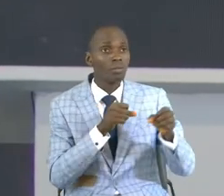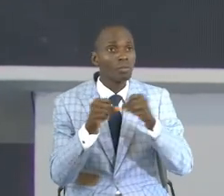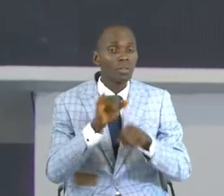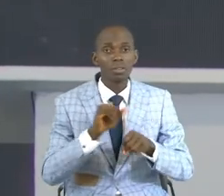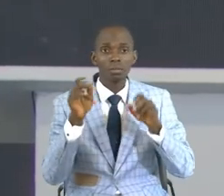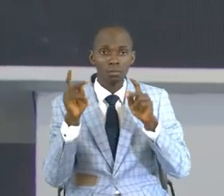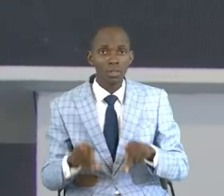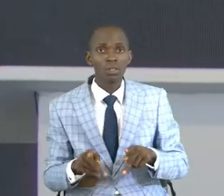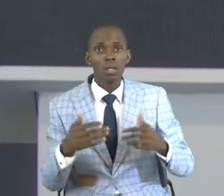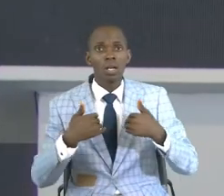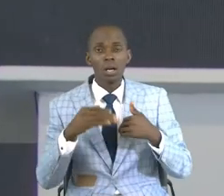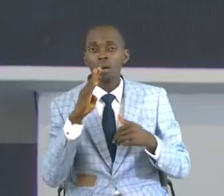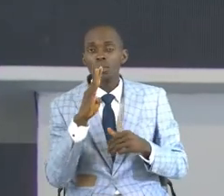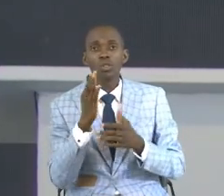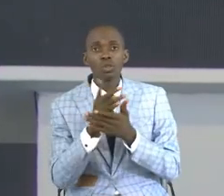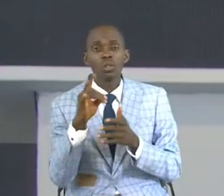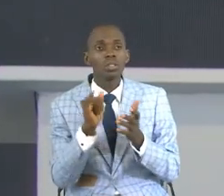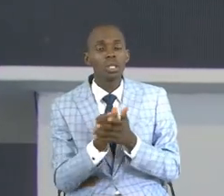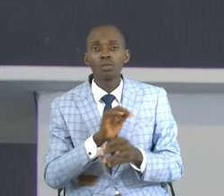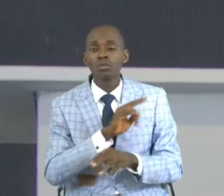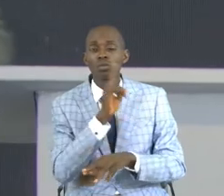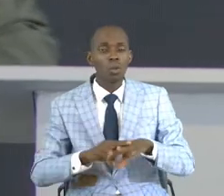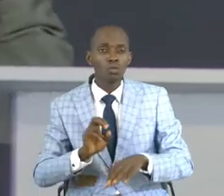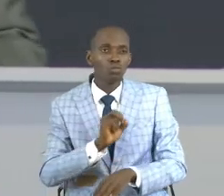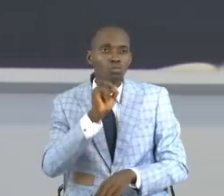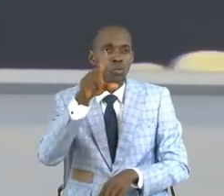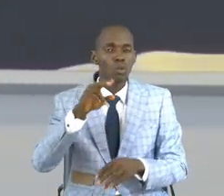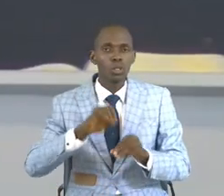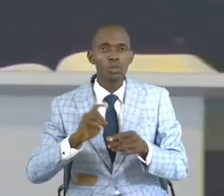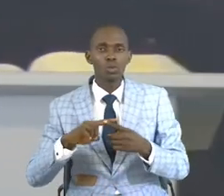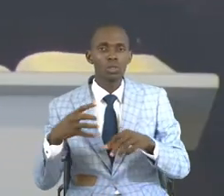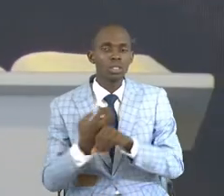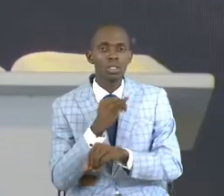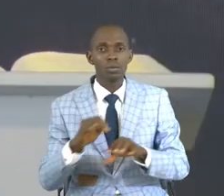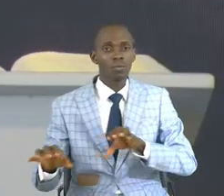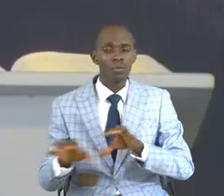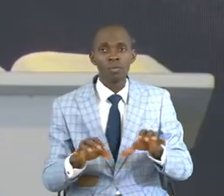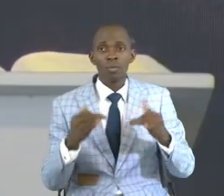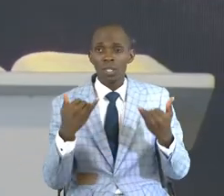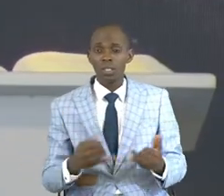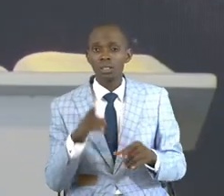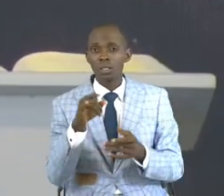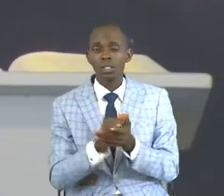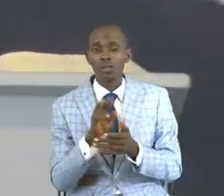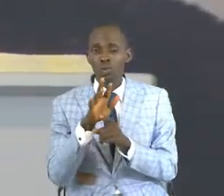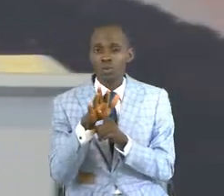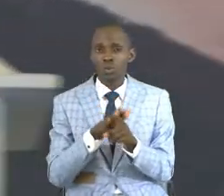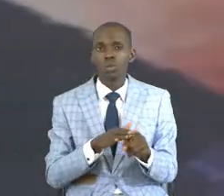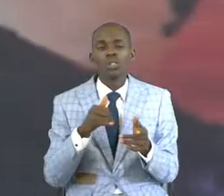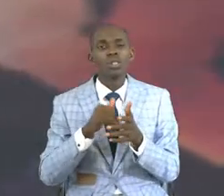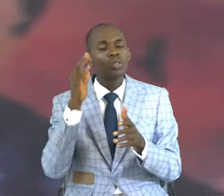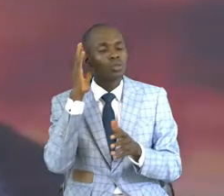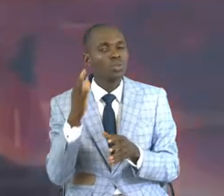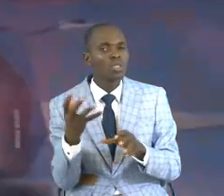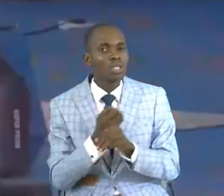that quickly jumps into action, and now you are to slow down, it will take some practice. You have to